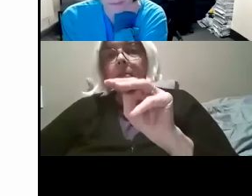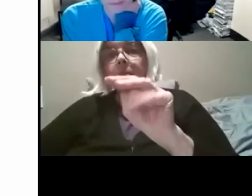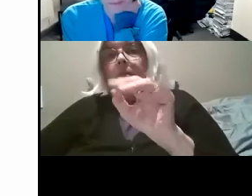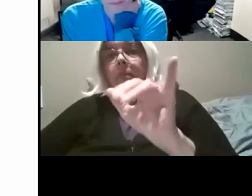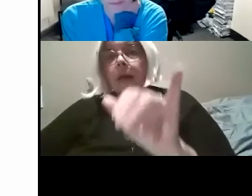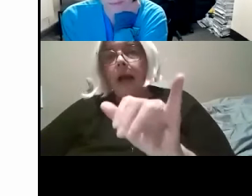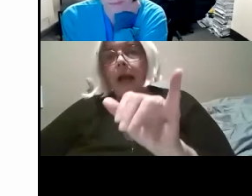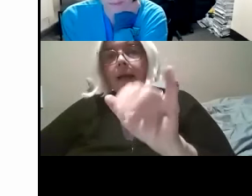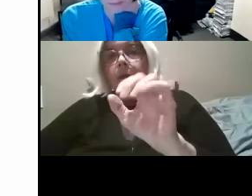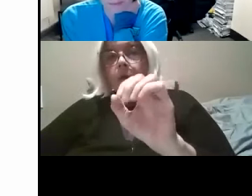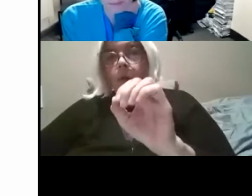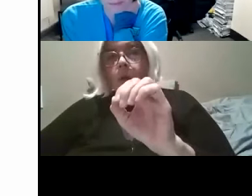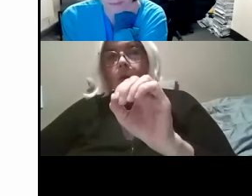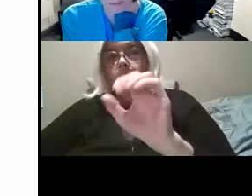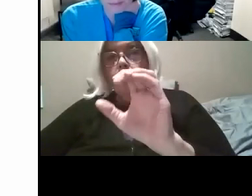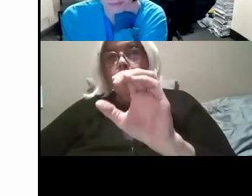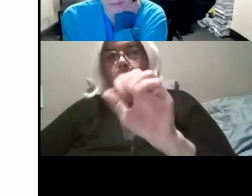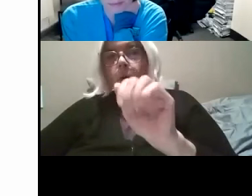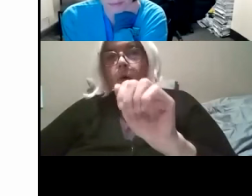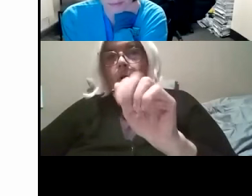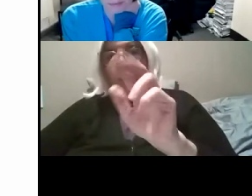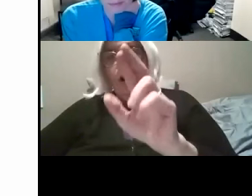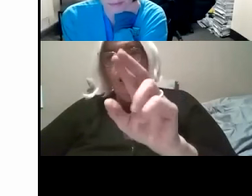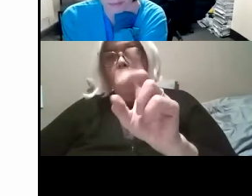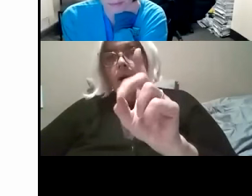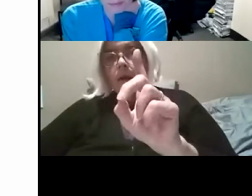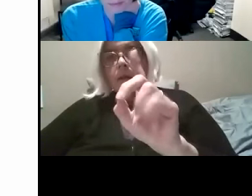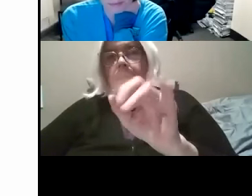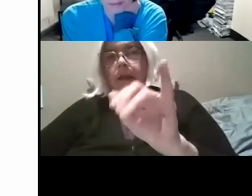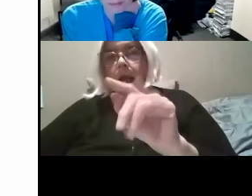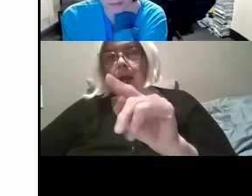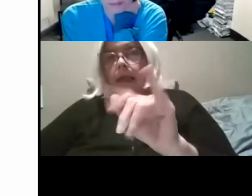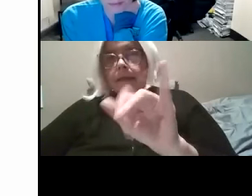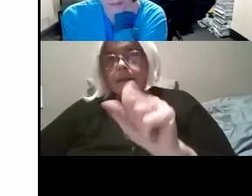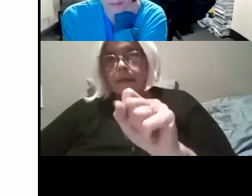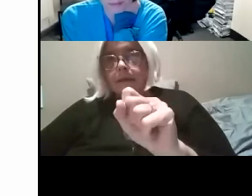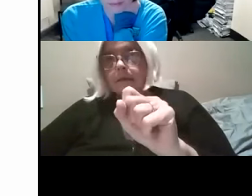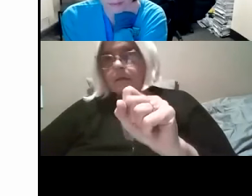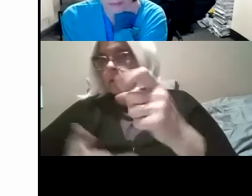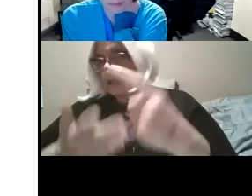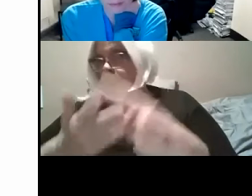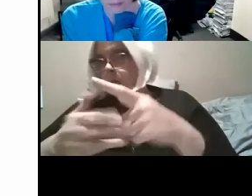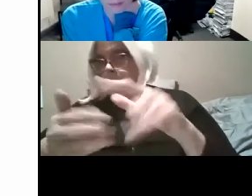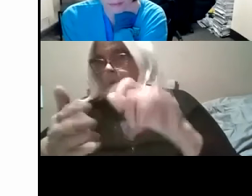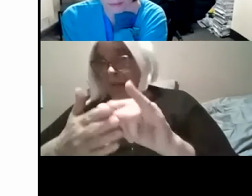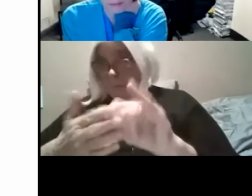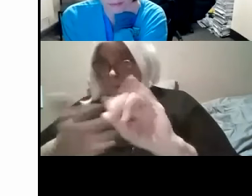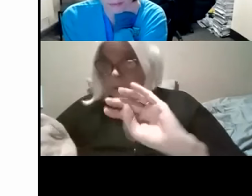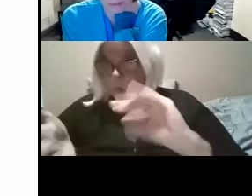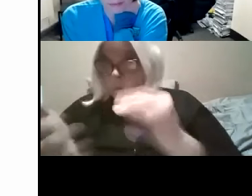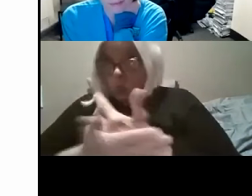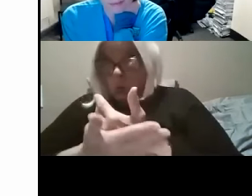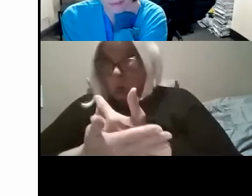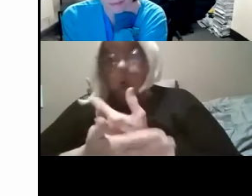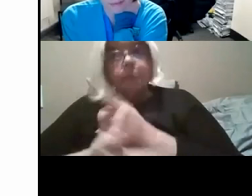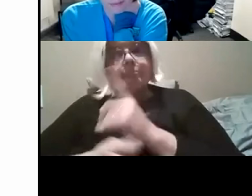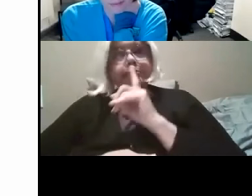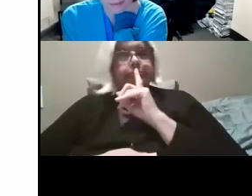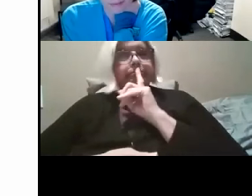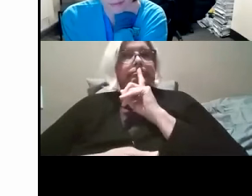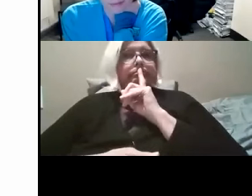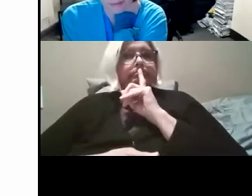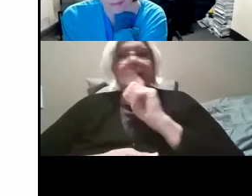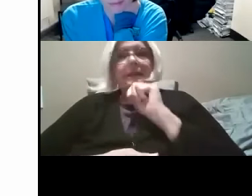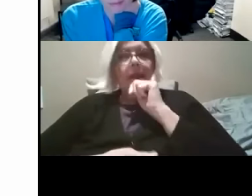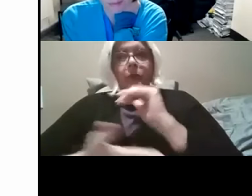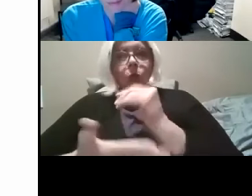this is not a new thing that has come up with vaccines. Myocarditis is a word that has been in my lexicon since